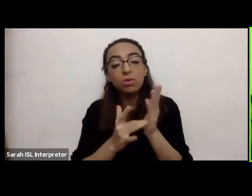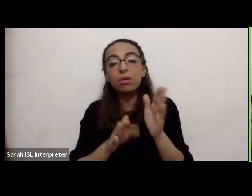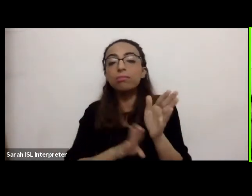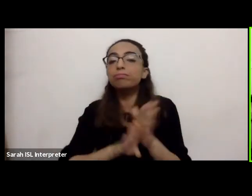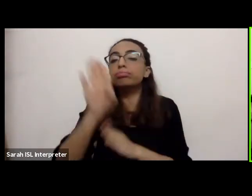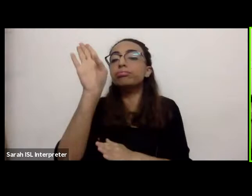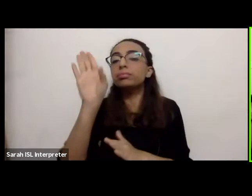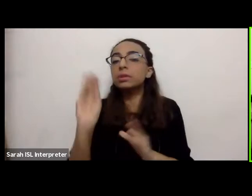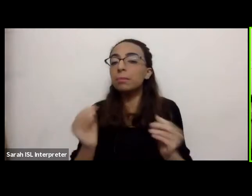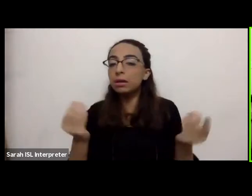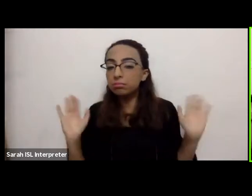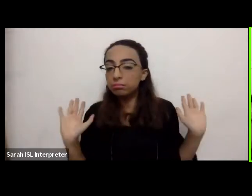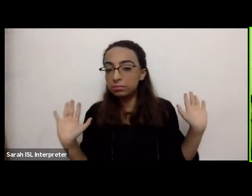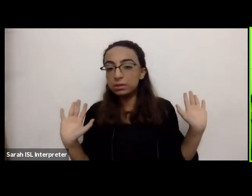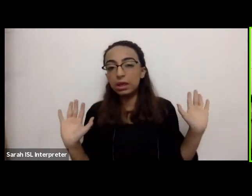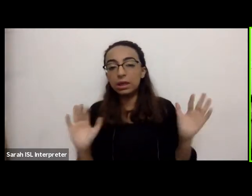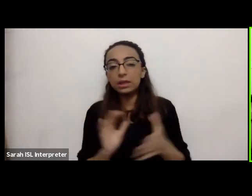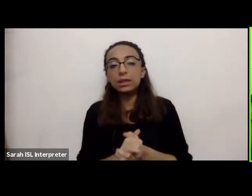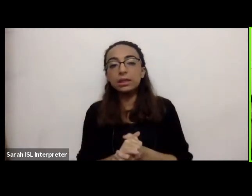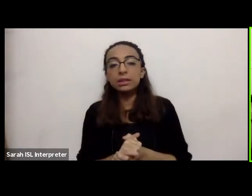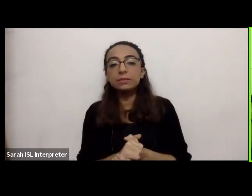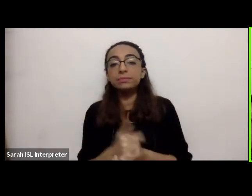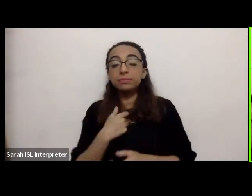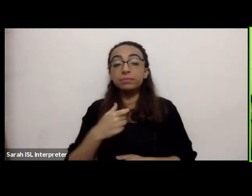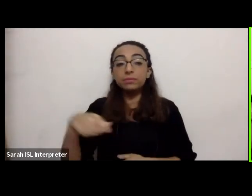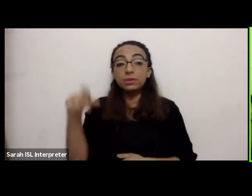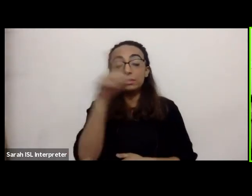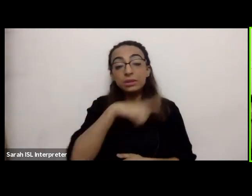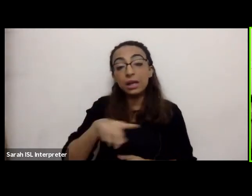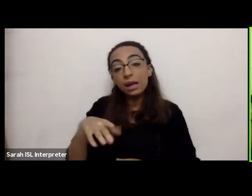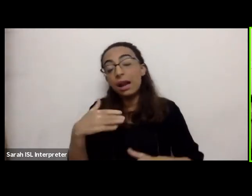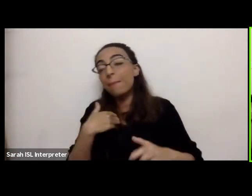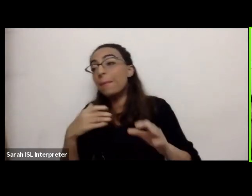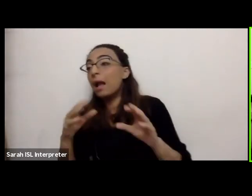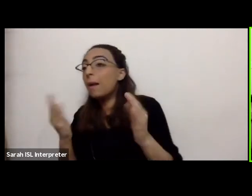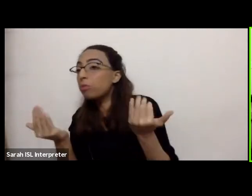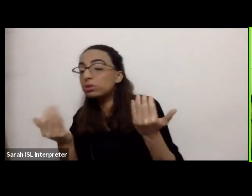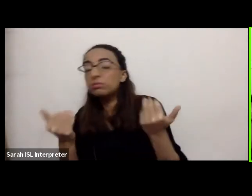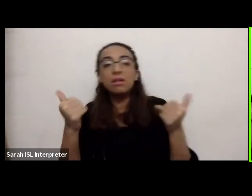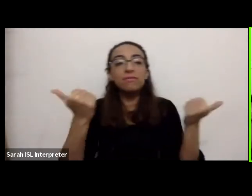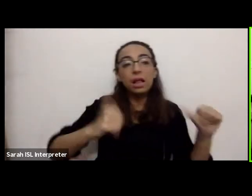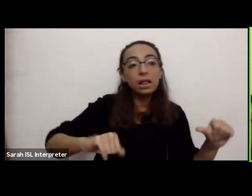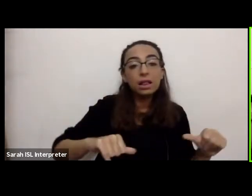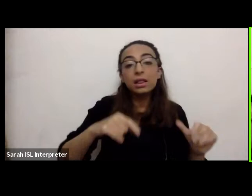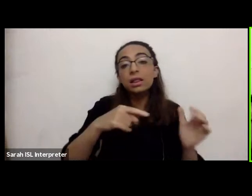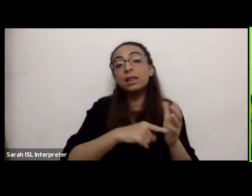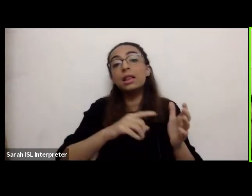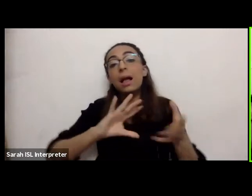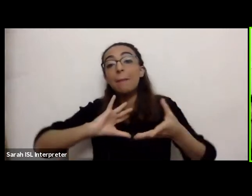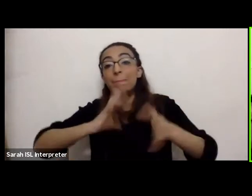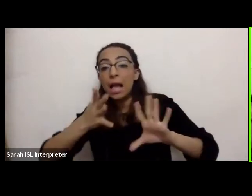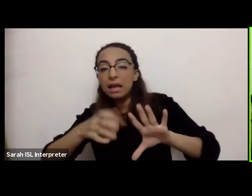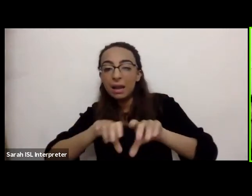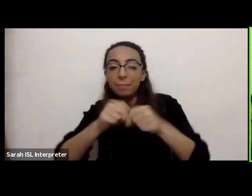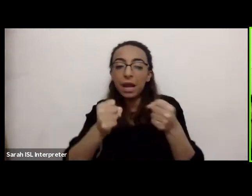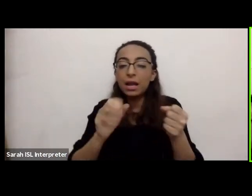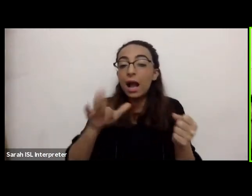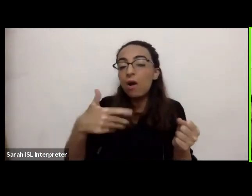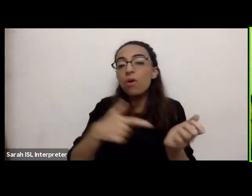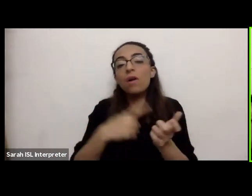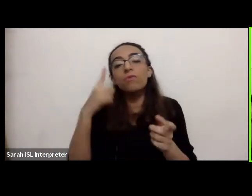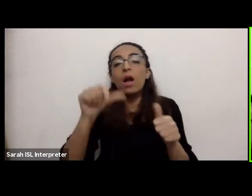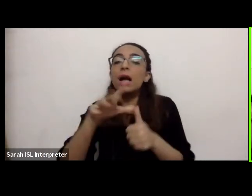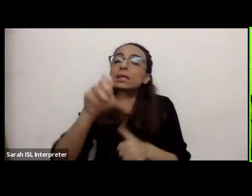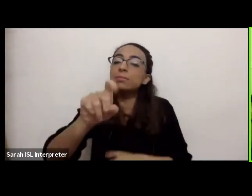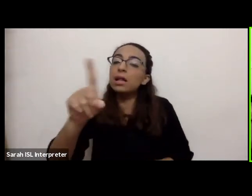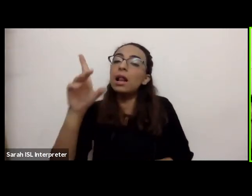this. What we can make and break the persons from disability lies in